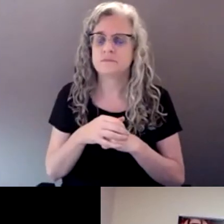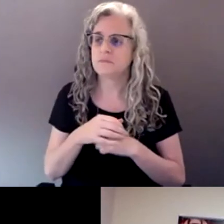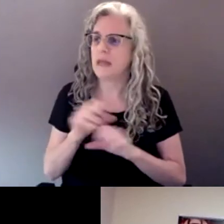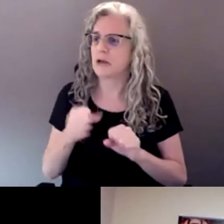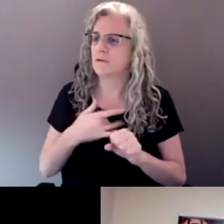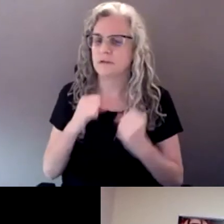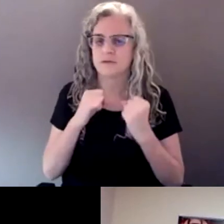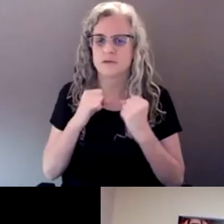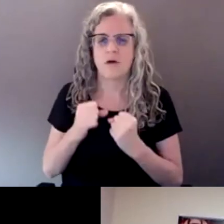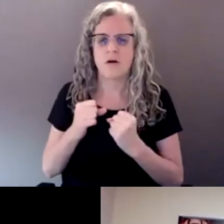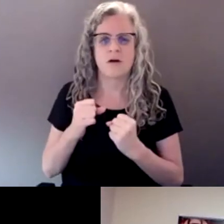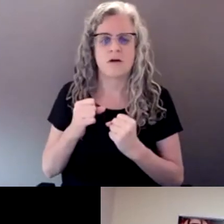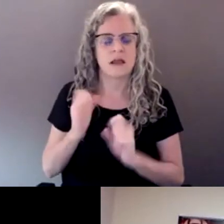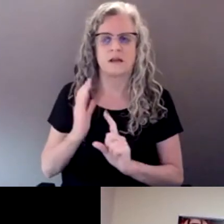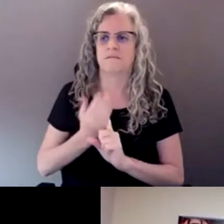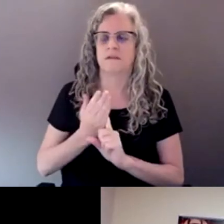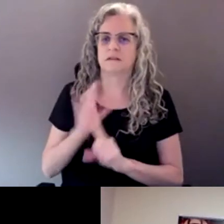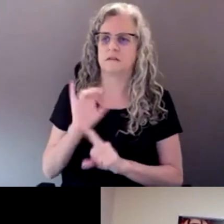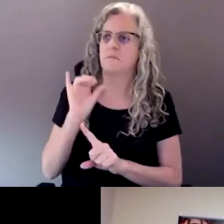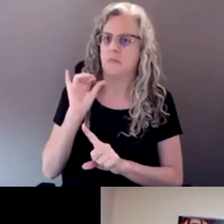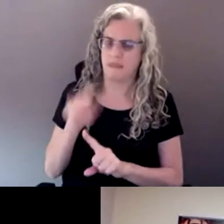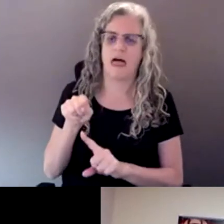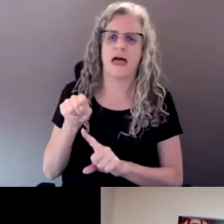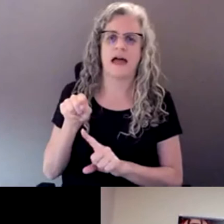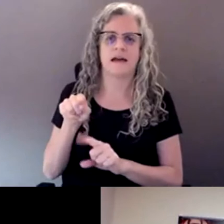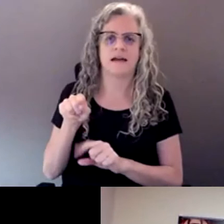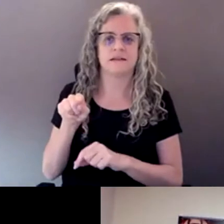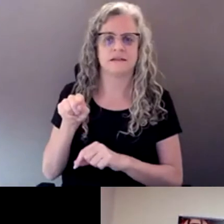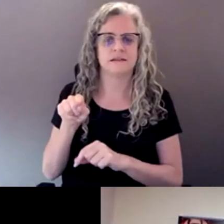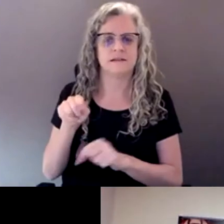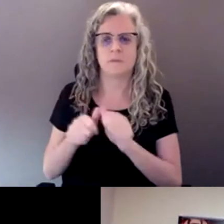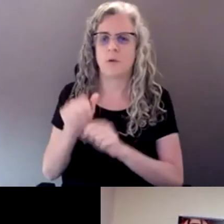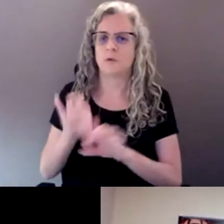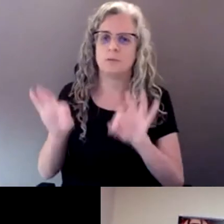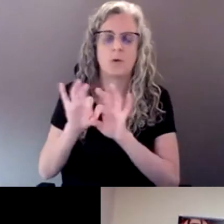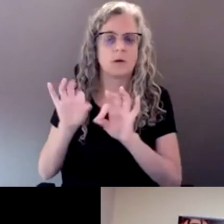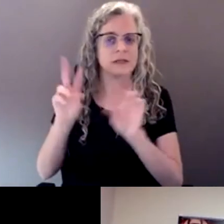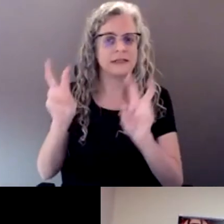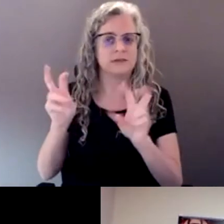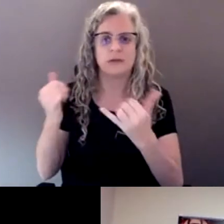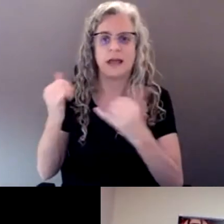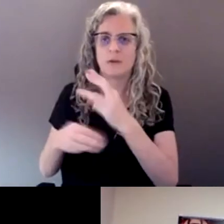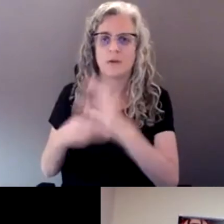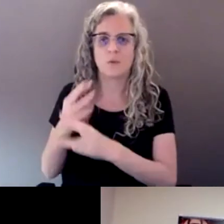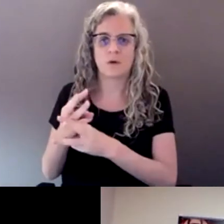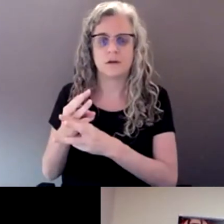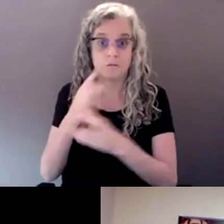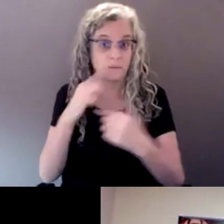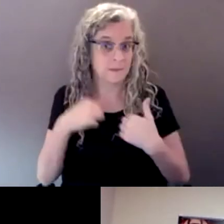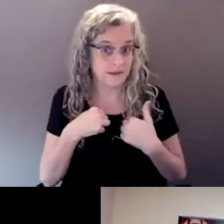that is a problem that is the most urgent in the world. or at least the most urgent for